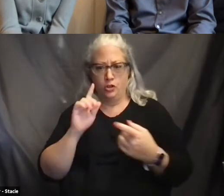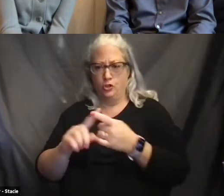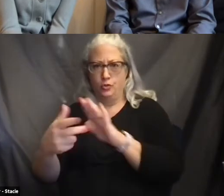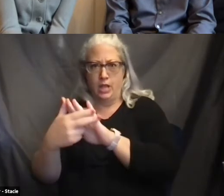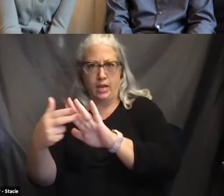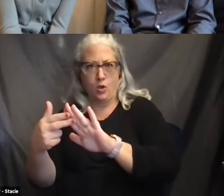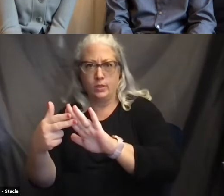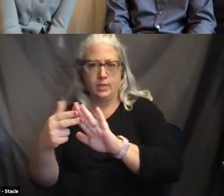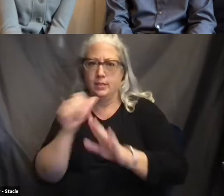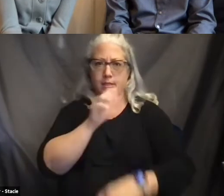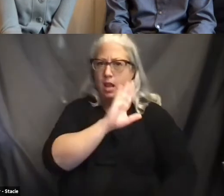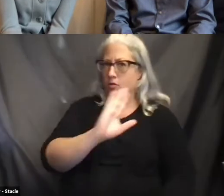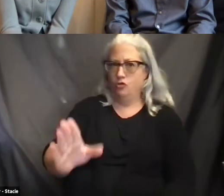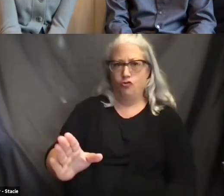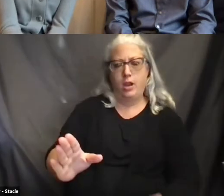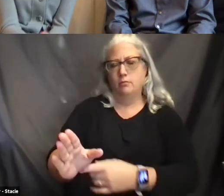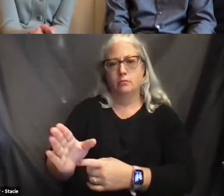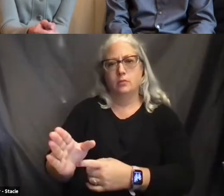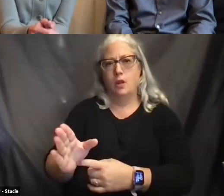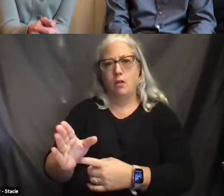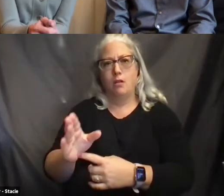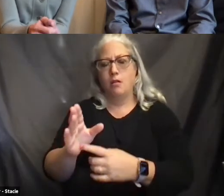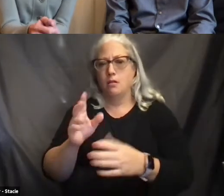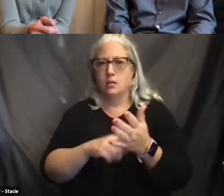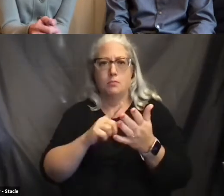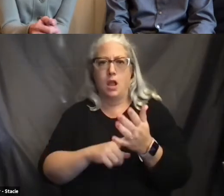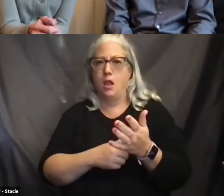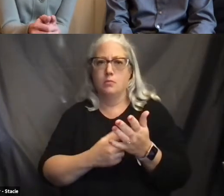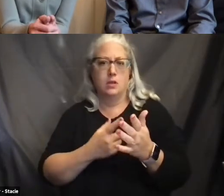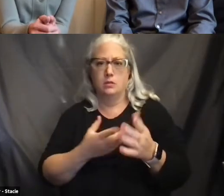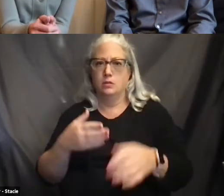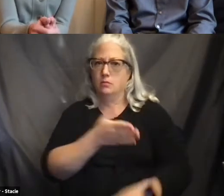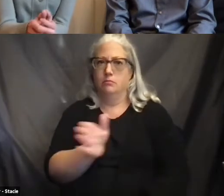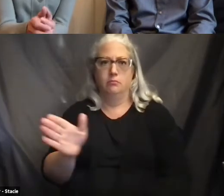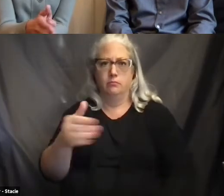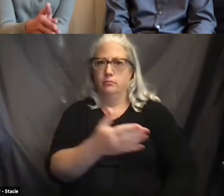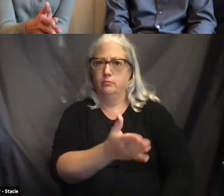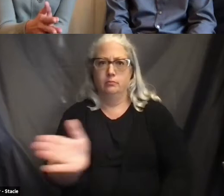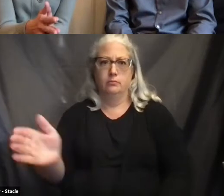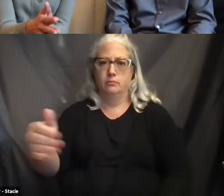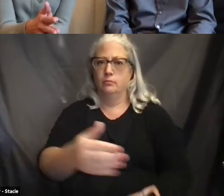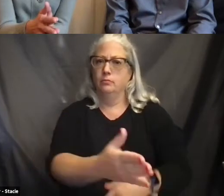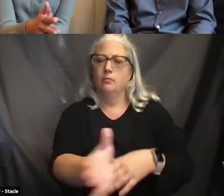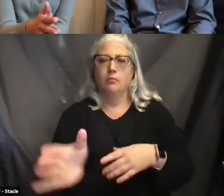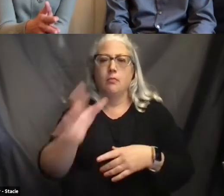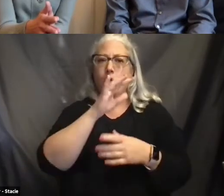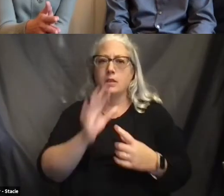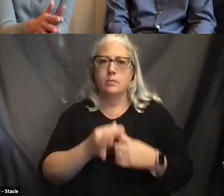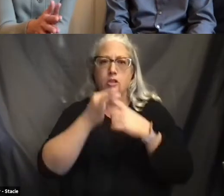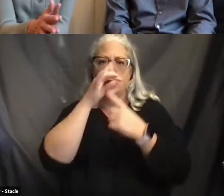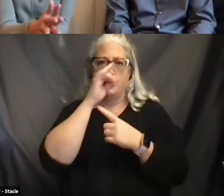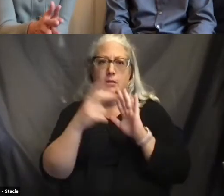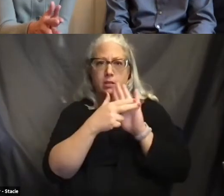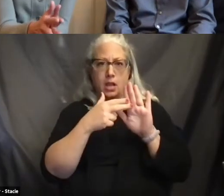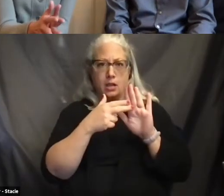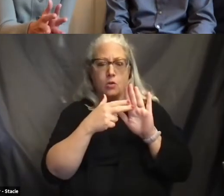know, sometimes a crooked path, you know, to get to that point where, especially because the diagnosis is often the